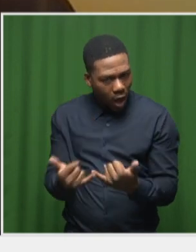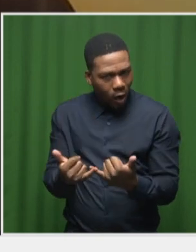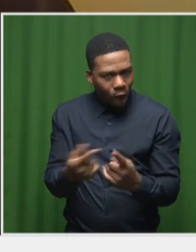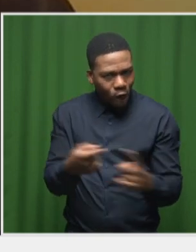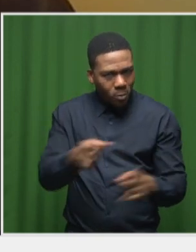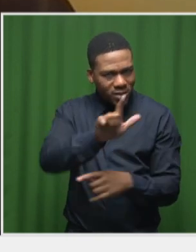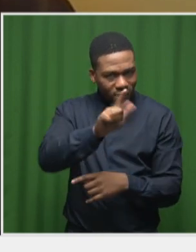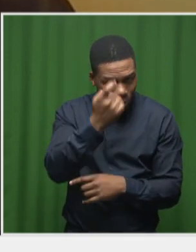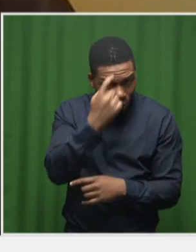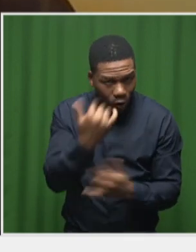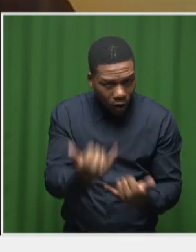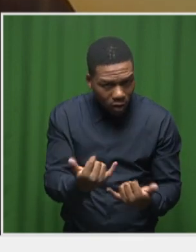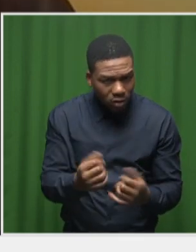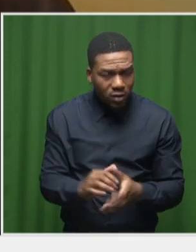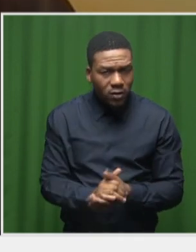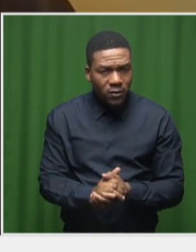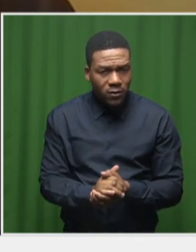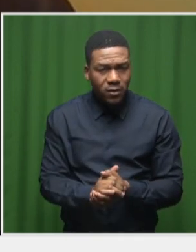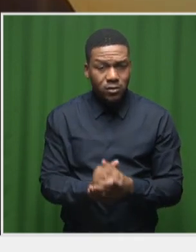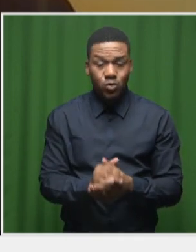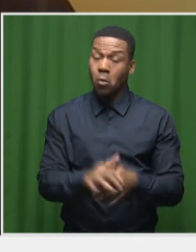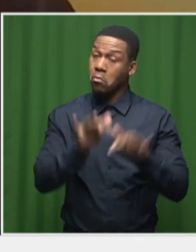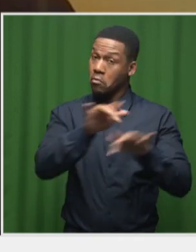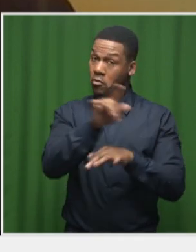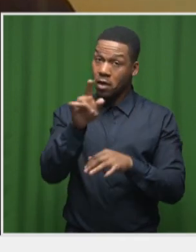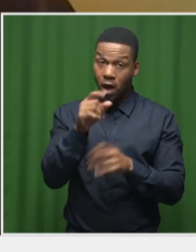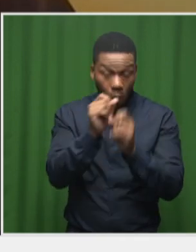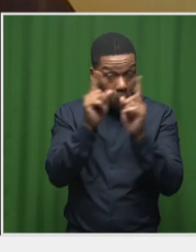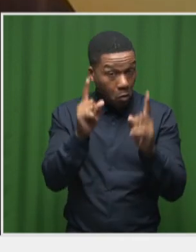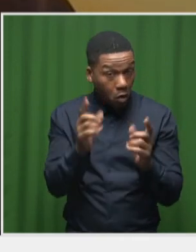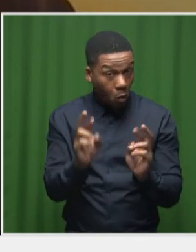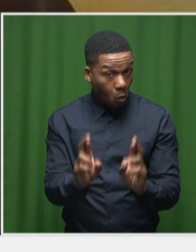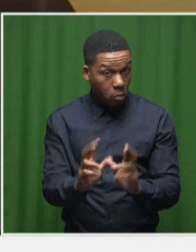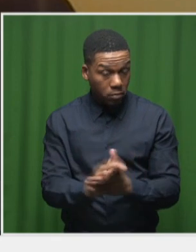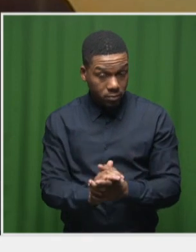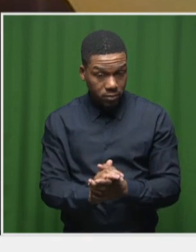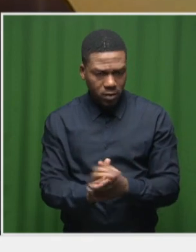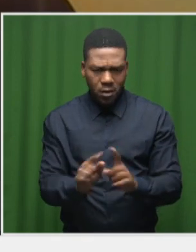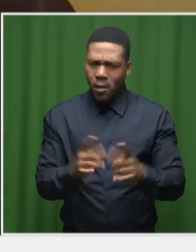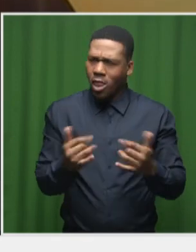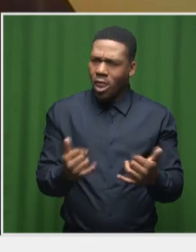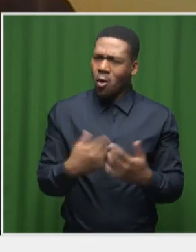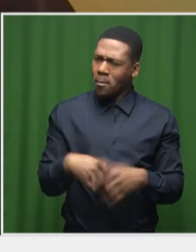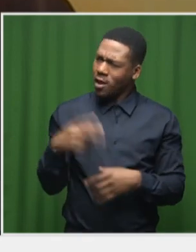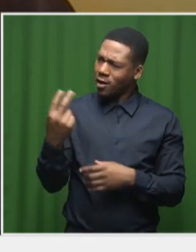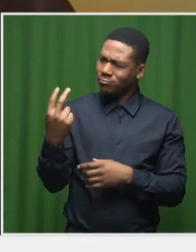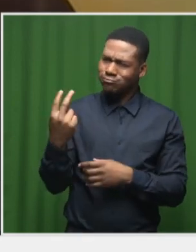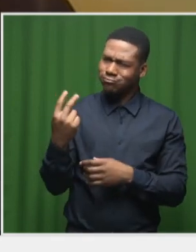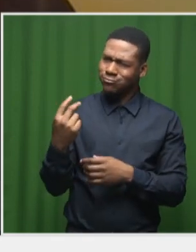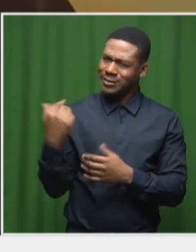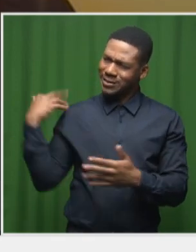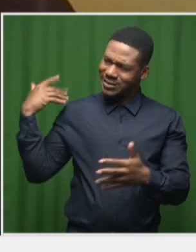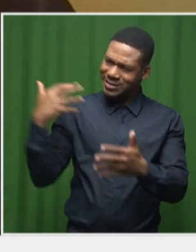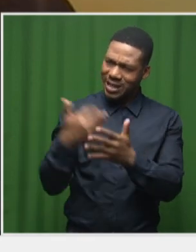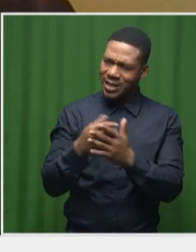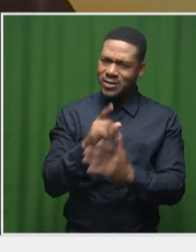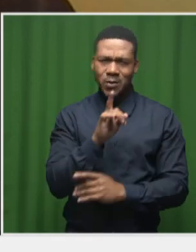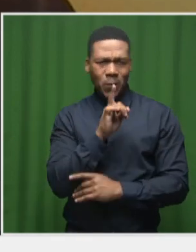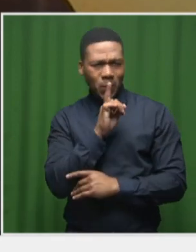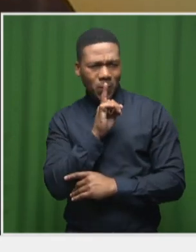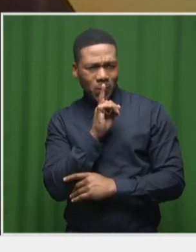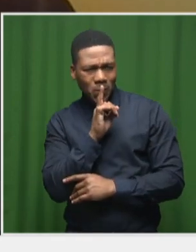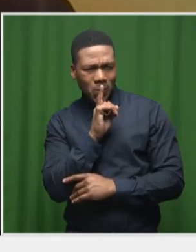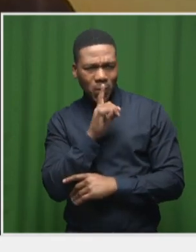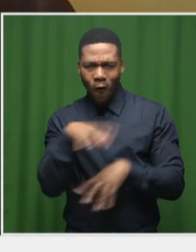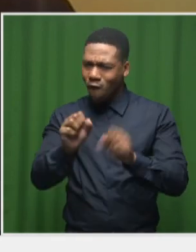7 this morning, so viewers must be aware of that. But it's been quite quiet for a while, but things now sort of seem to be loading